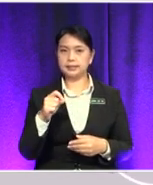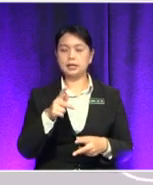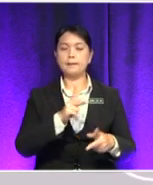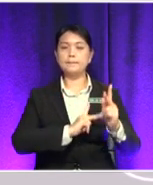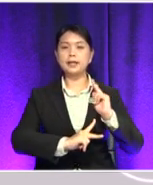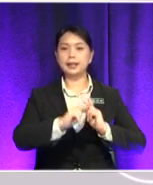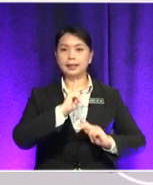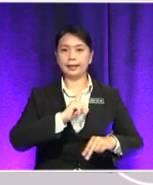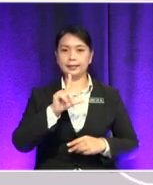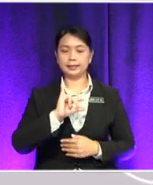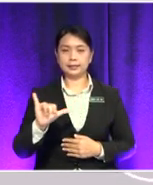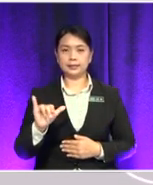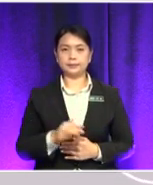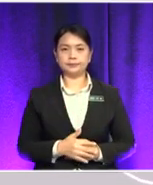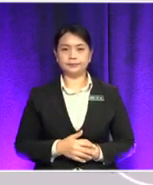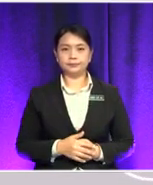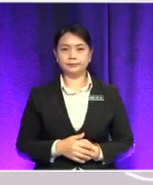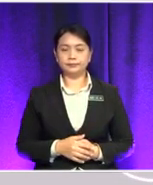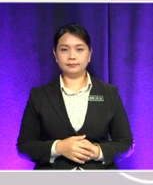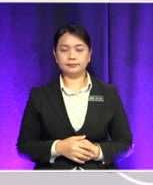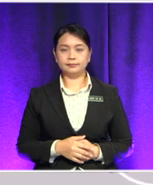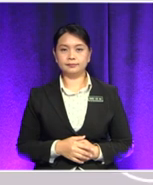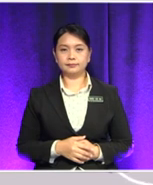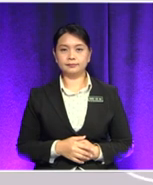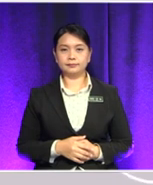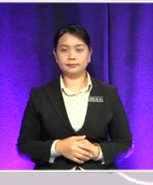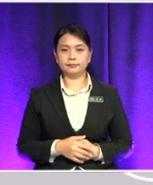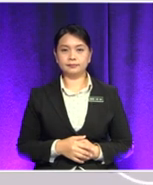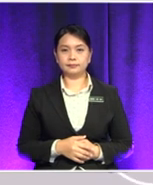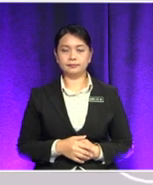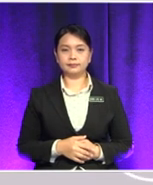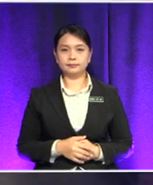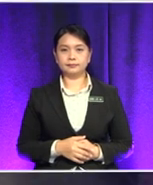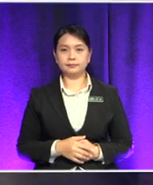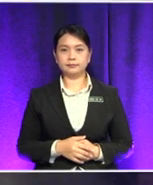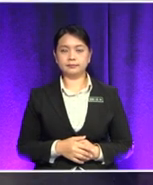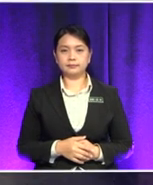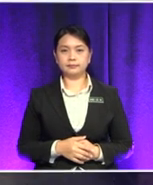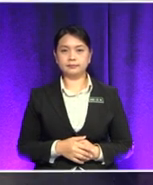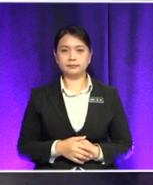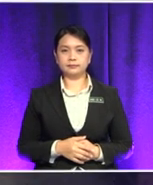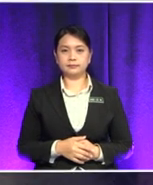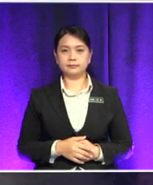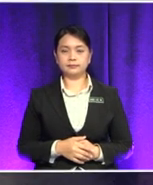rude languages. It's improper. We are human beings. We love to read something that is good